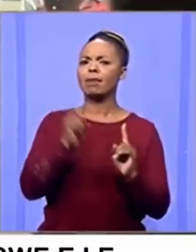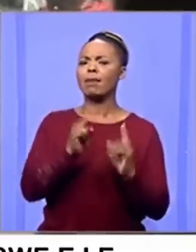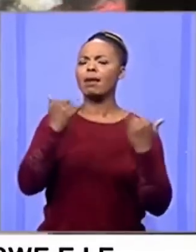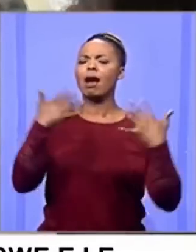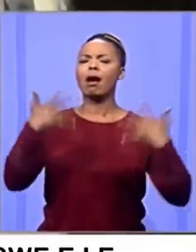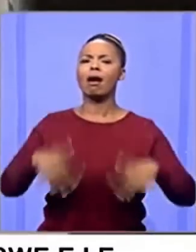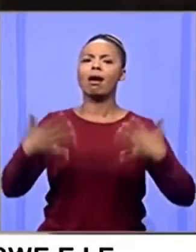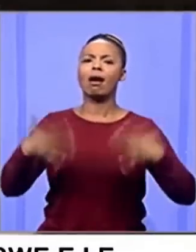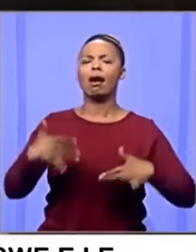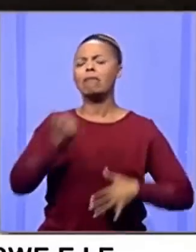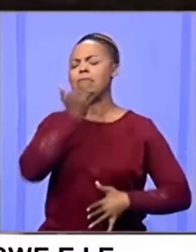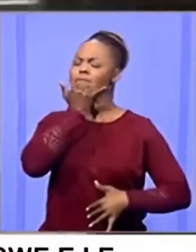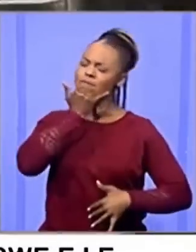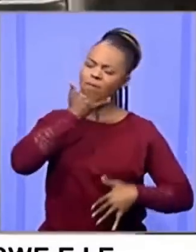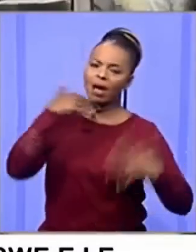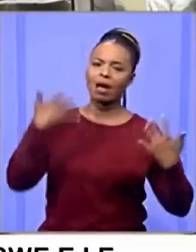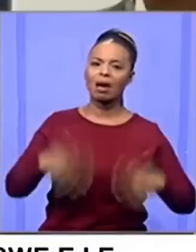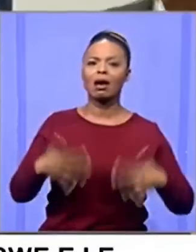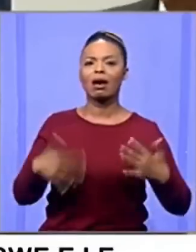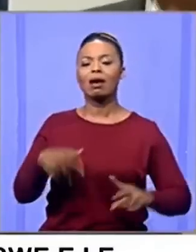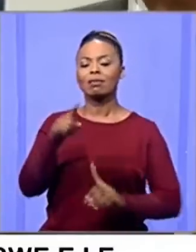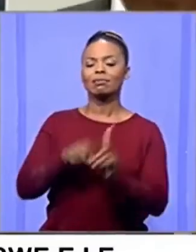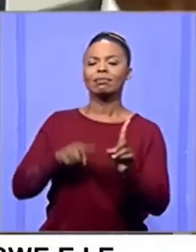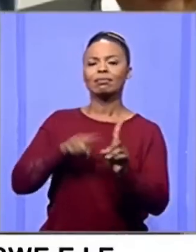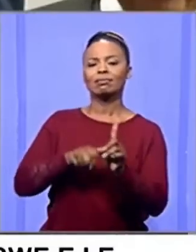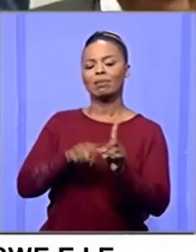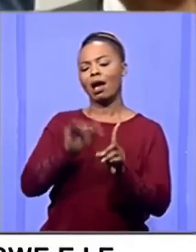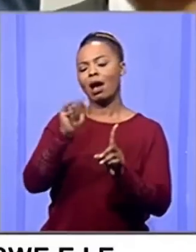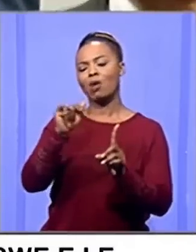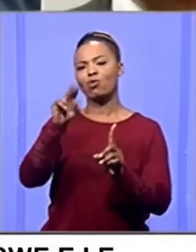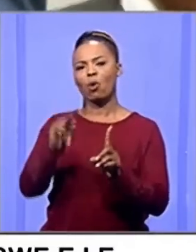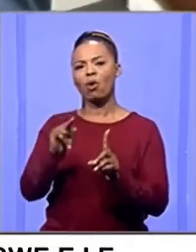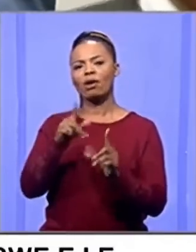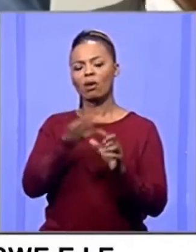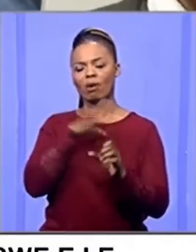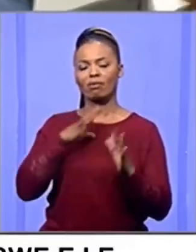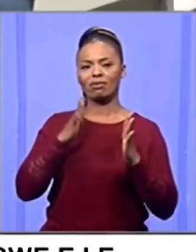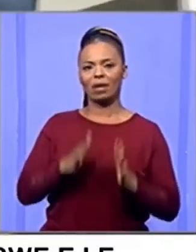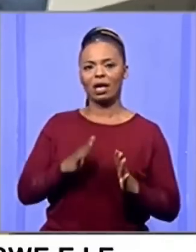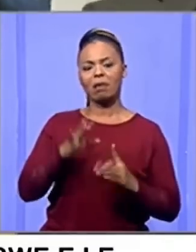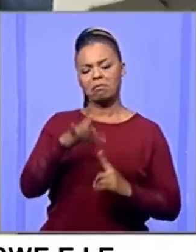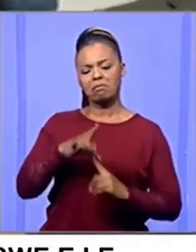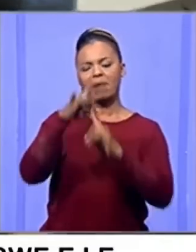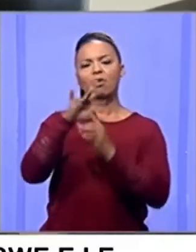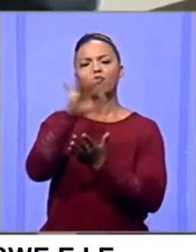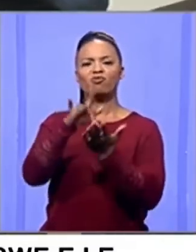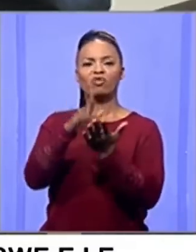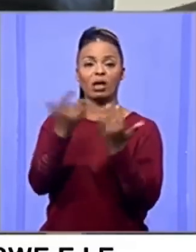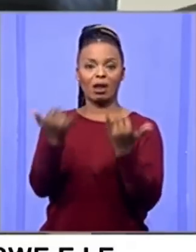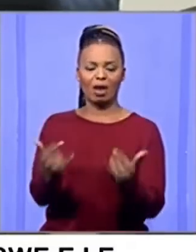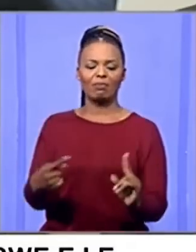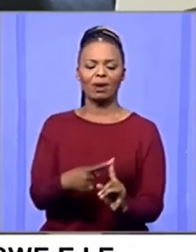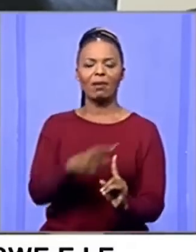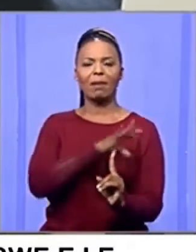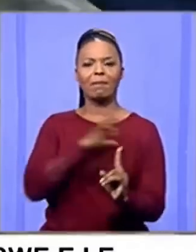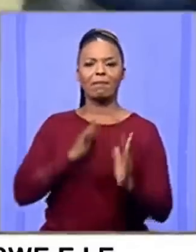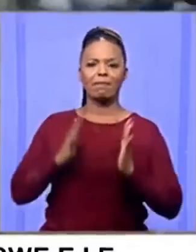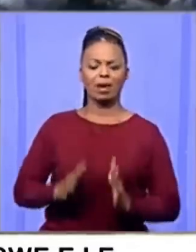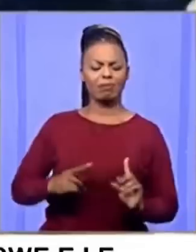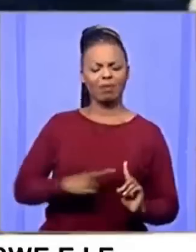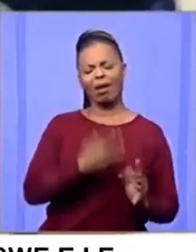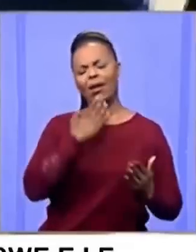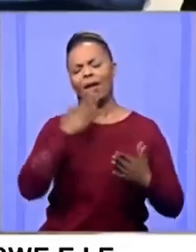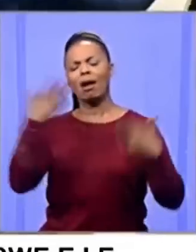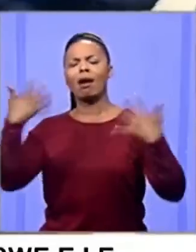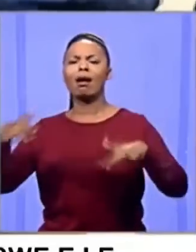motsamaisi wa mehleng wa dipuisano Aaron Sebolai a ne a thongwa e le meyara. Sebolai o lebohile ditho tsa lekgotla